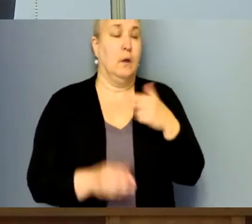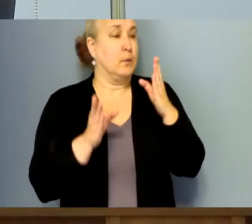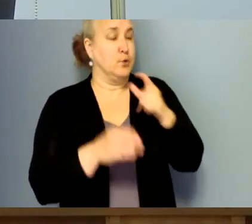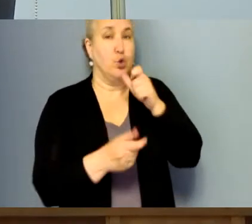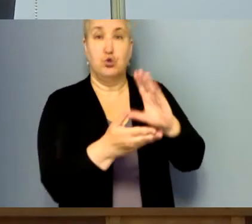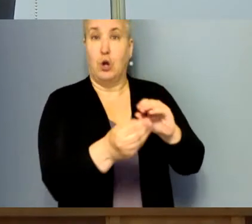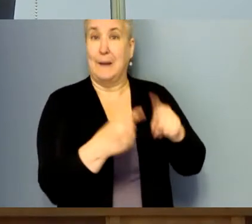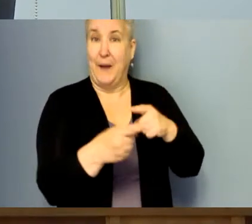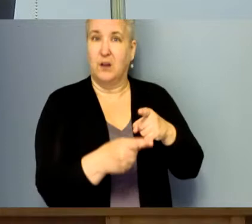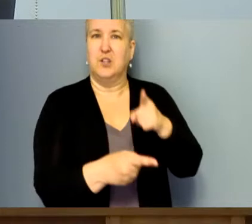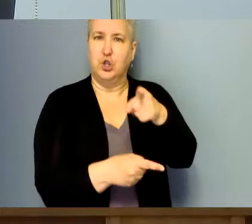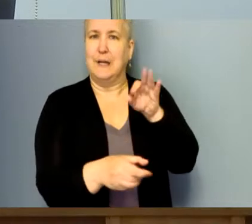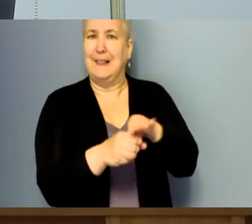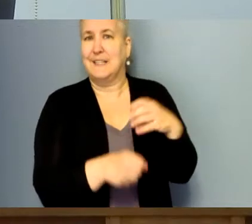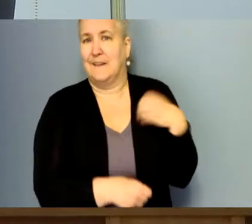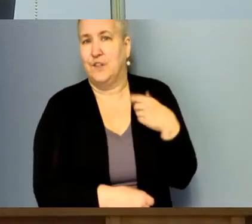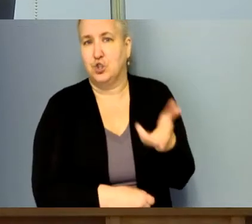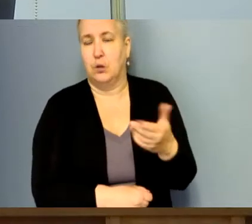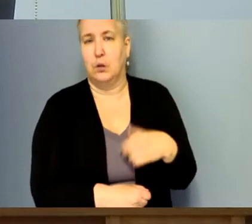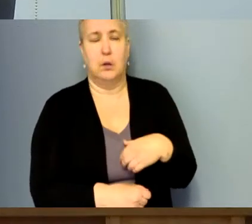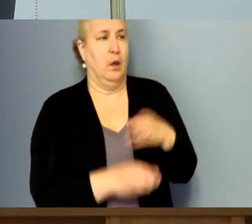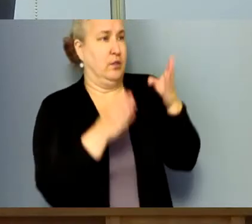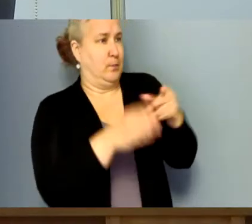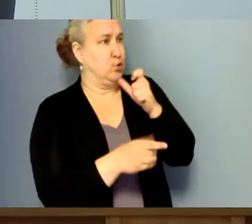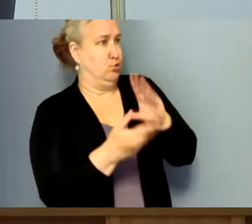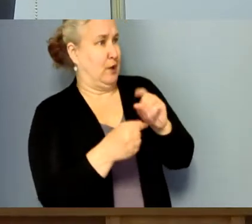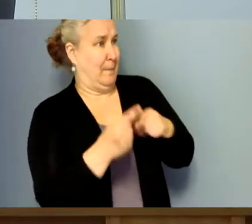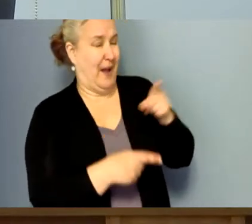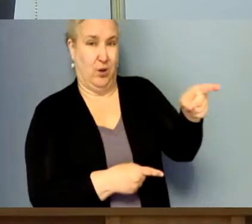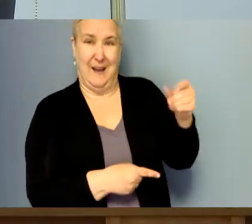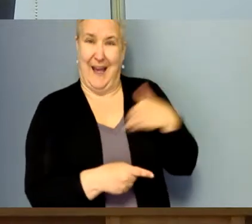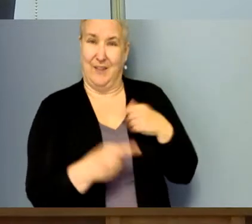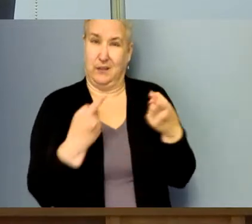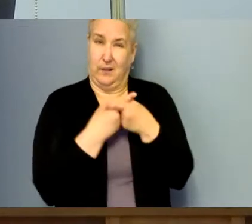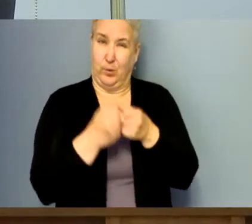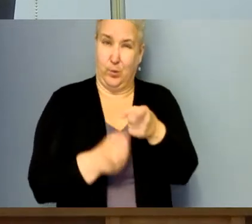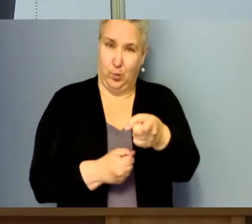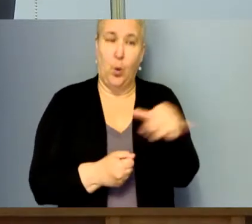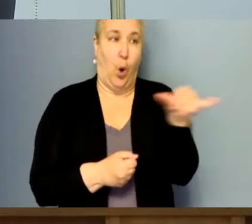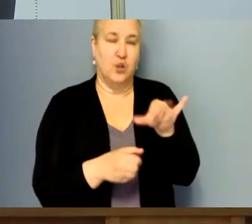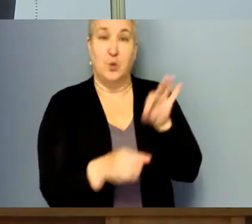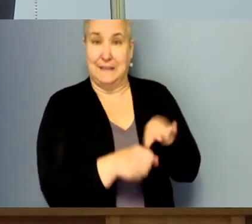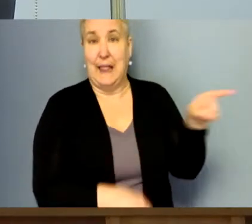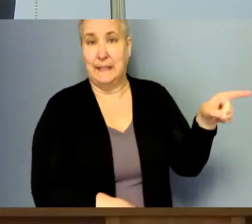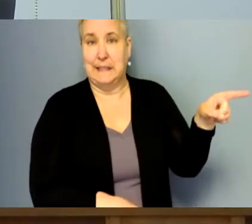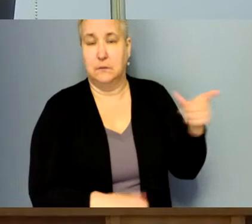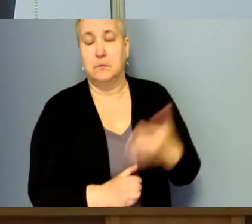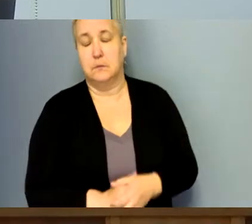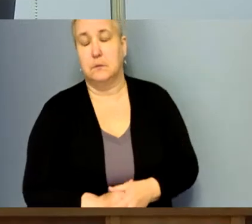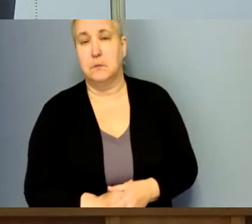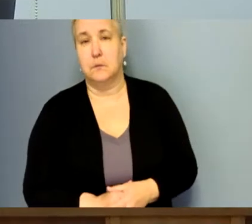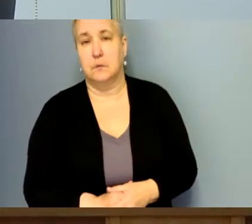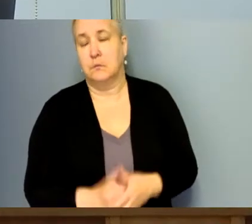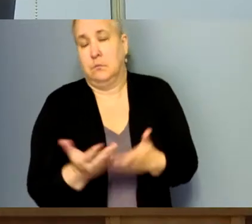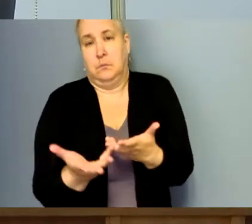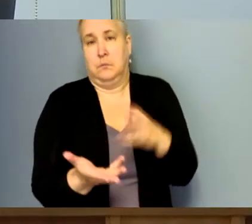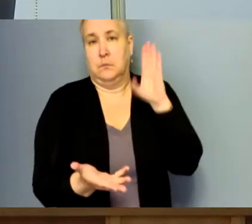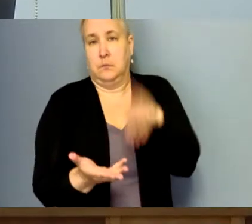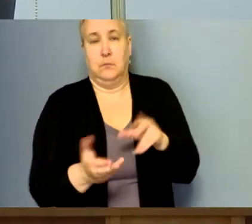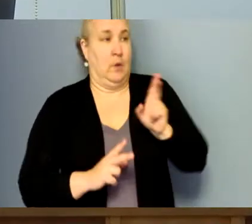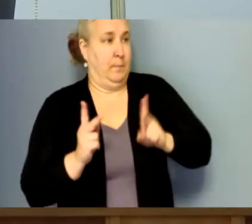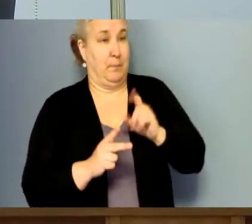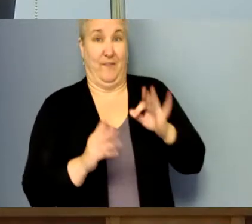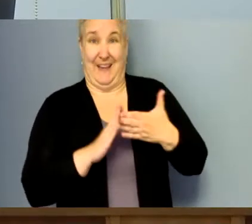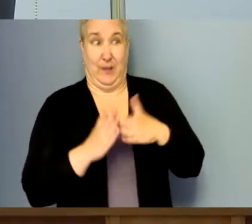talking about, you are an elected official. The individual you talk about having conflict with you is also elected. This people of